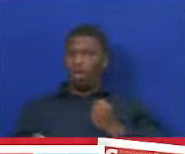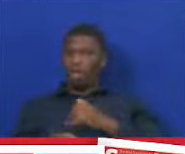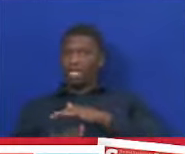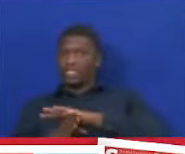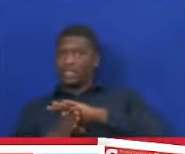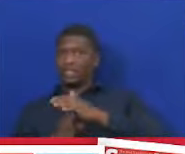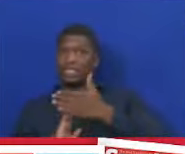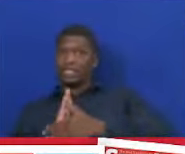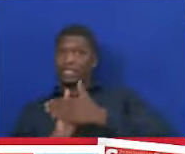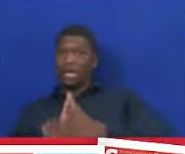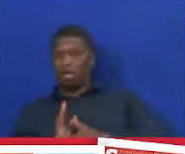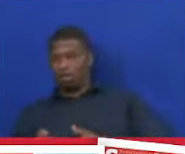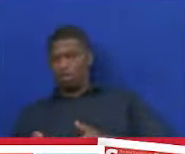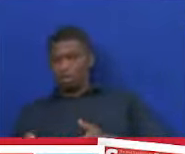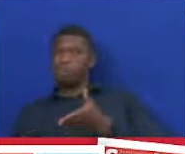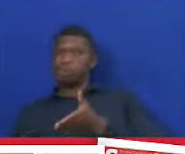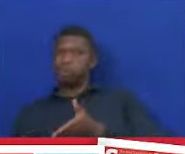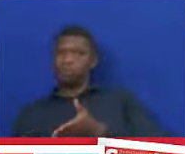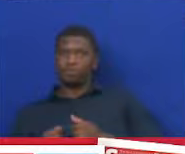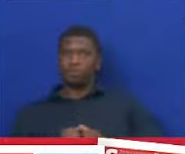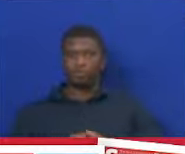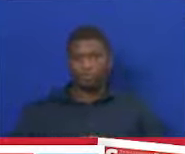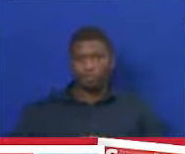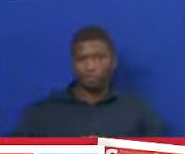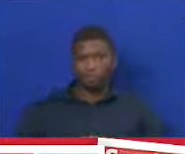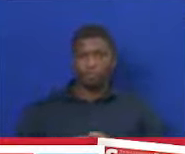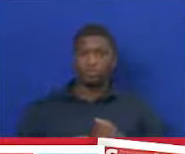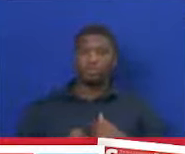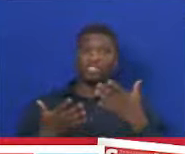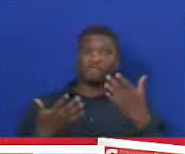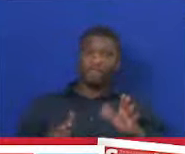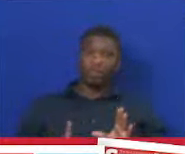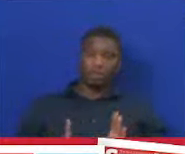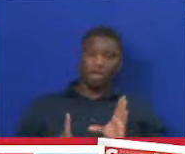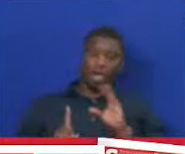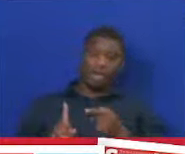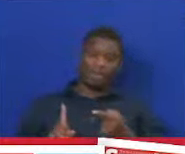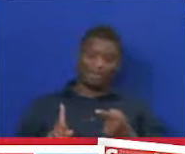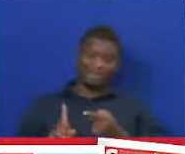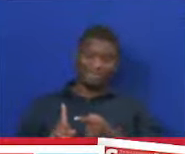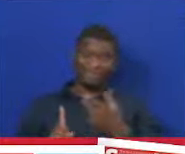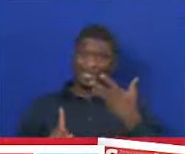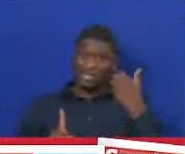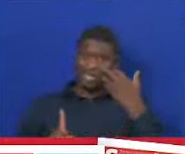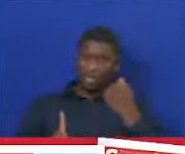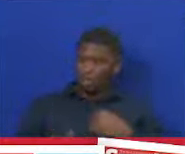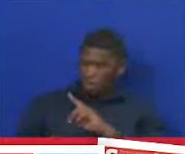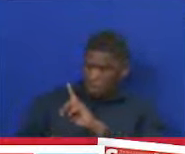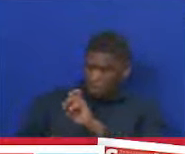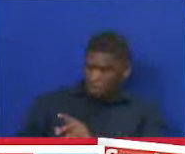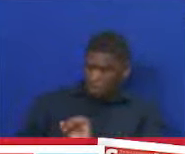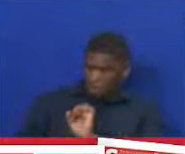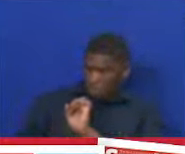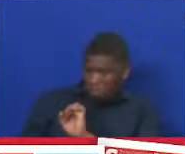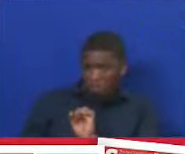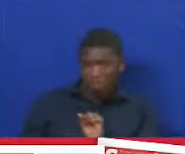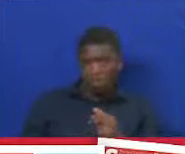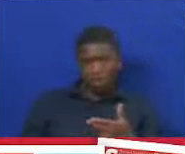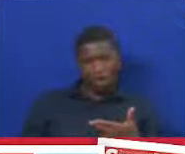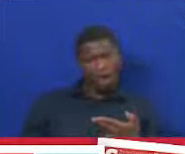I then asked Mr. Madlanga as to why was his firearm lying there,